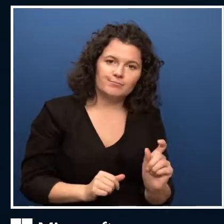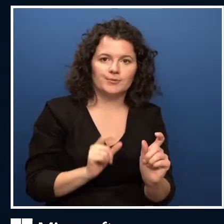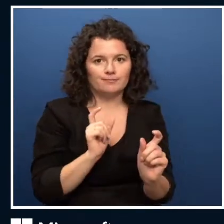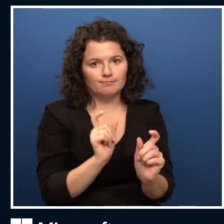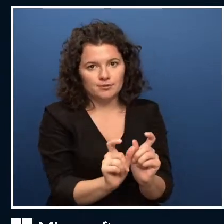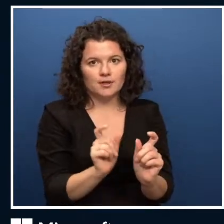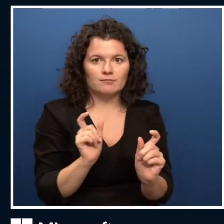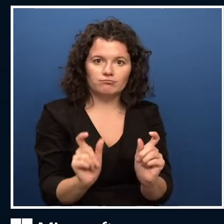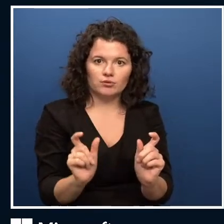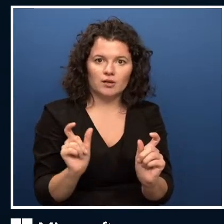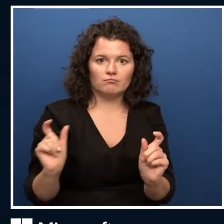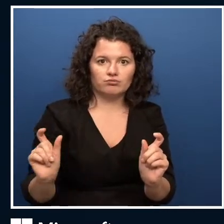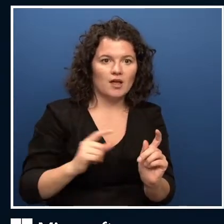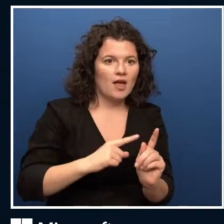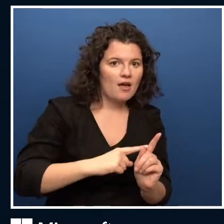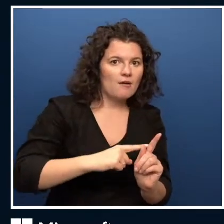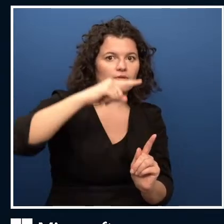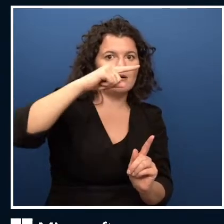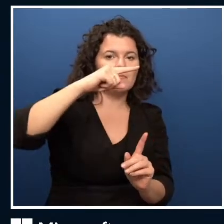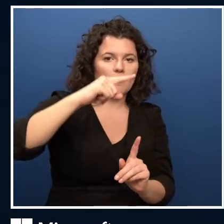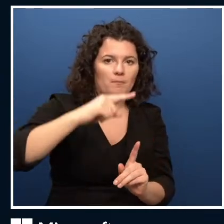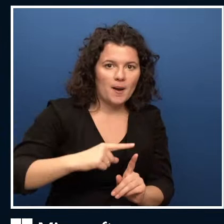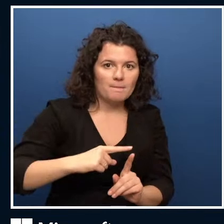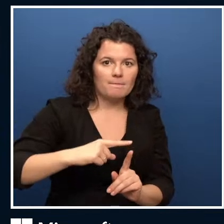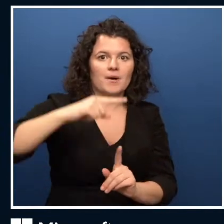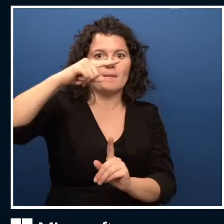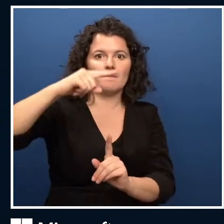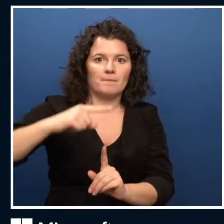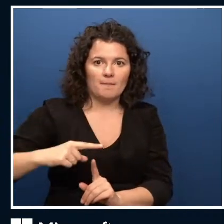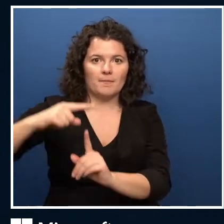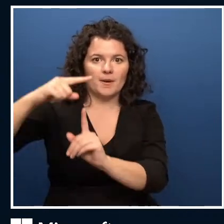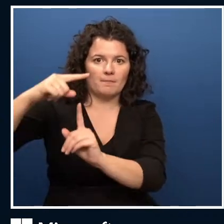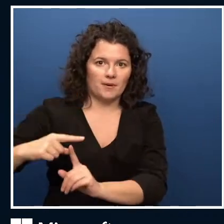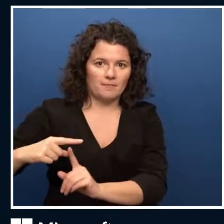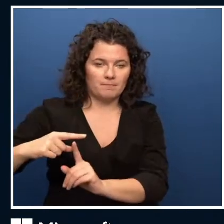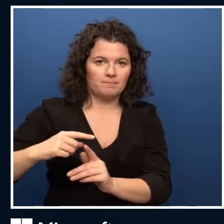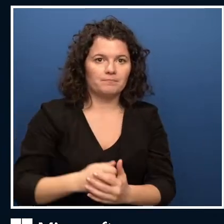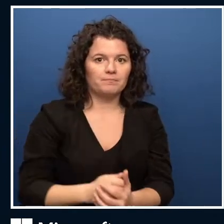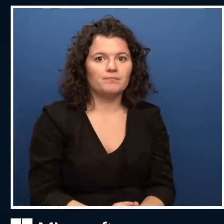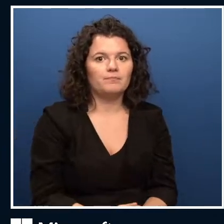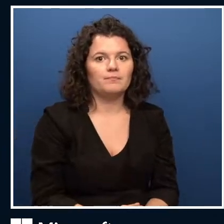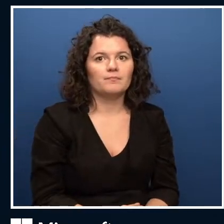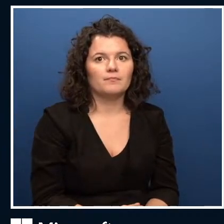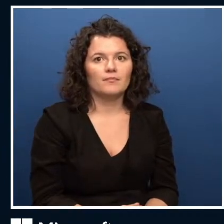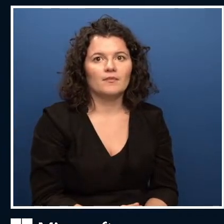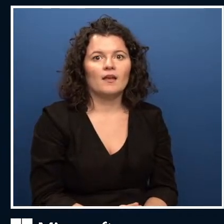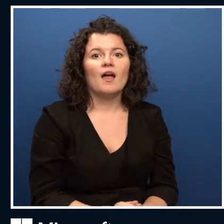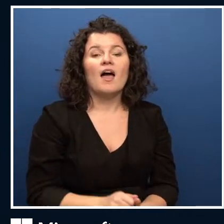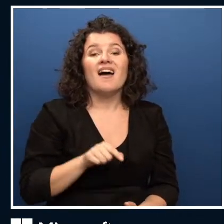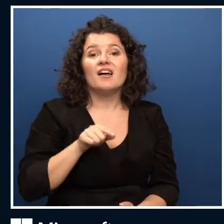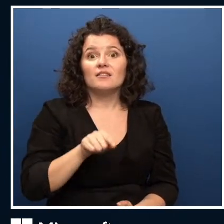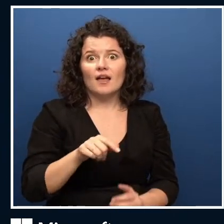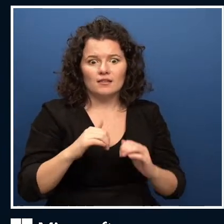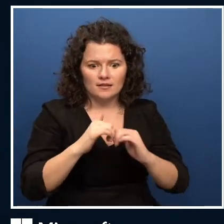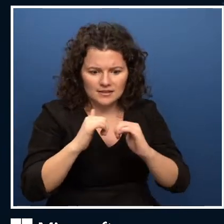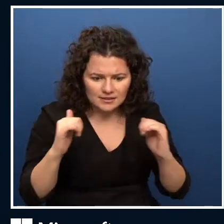important pre-processing tools like these, we're able to focus more on the deep learning aspect and not on the